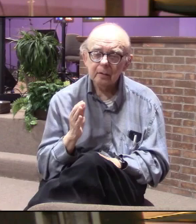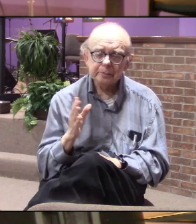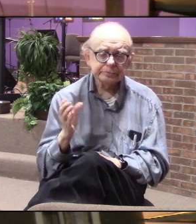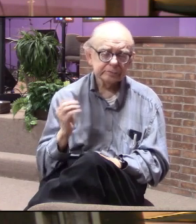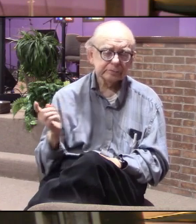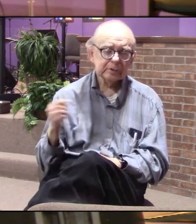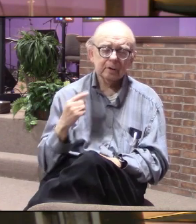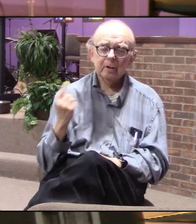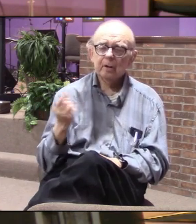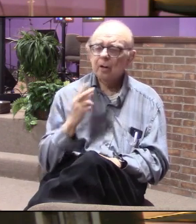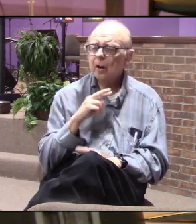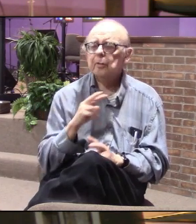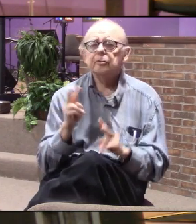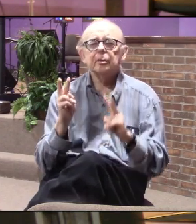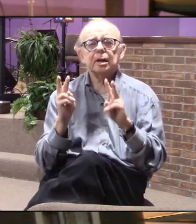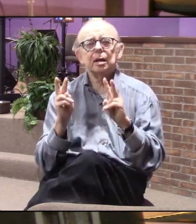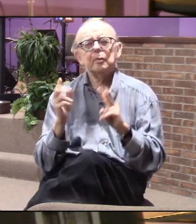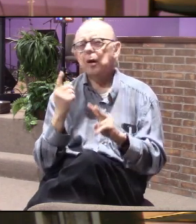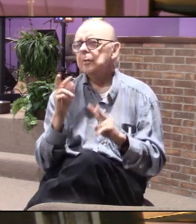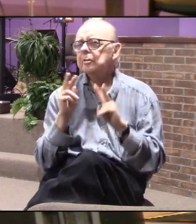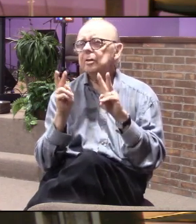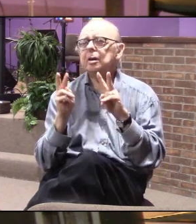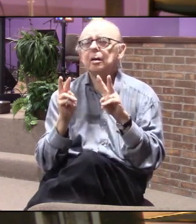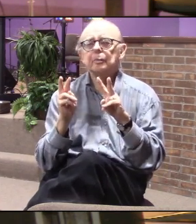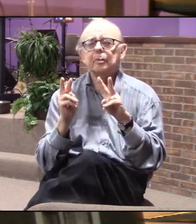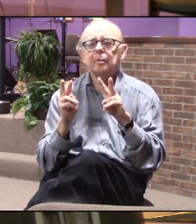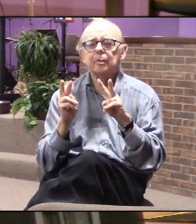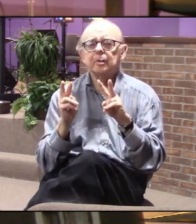So we're always looking up,